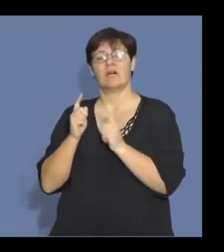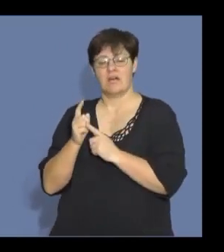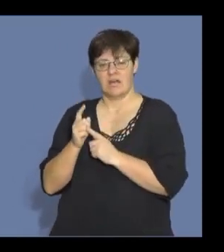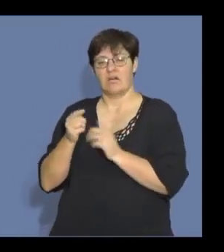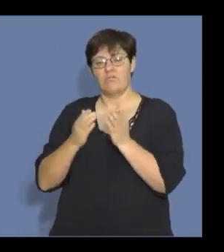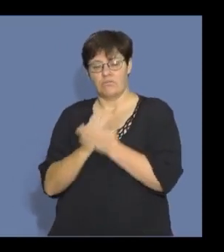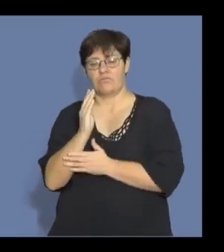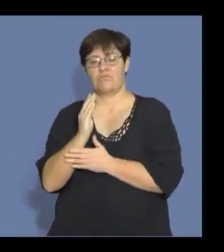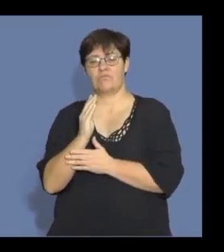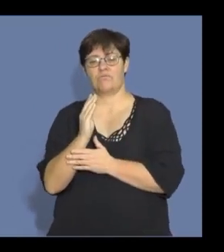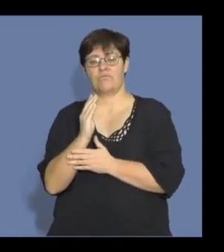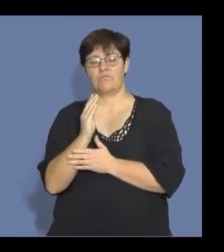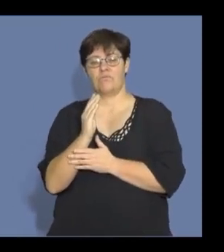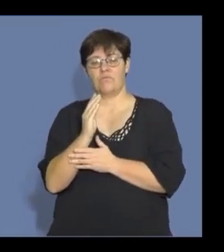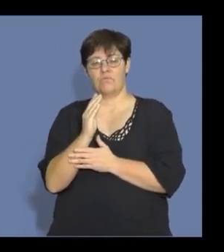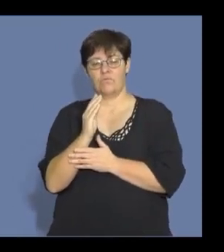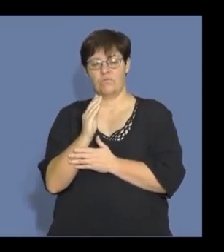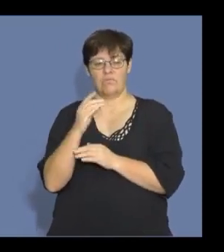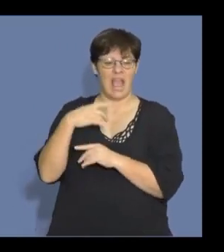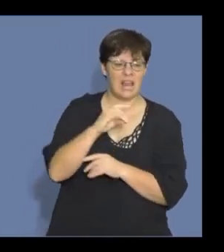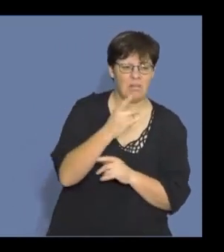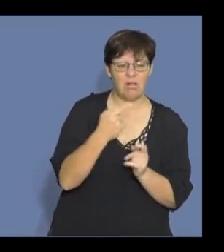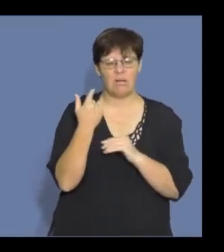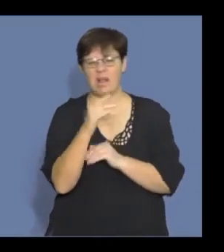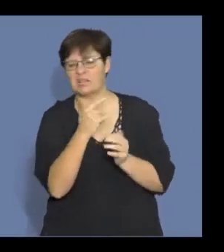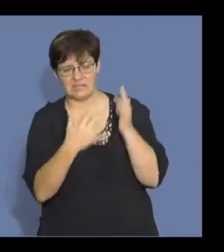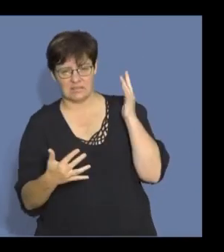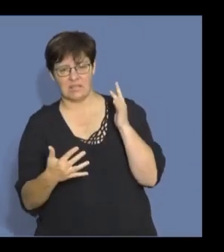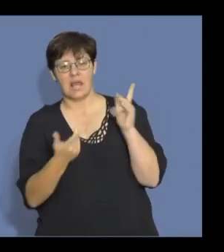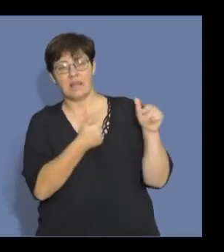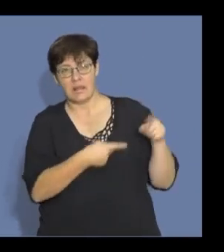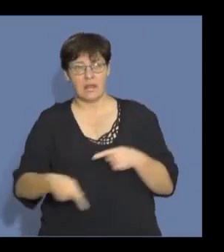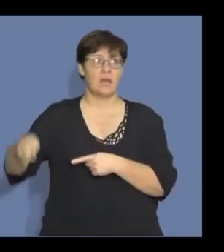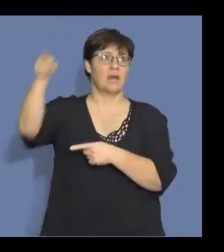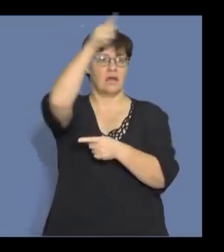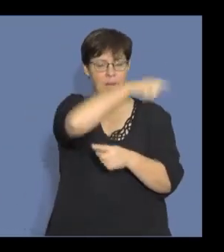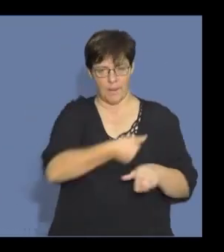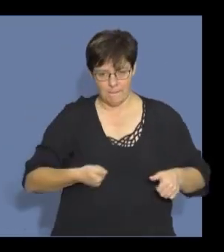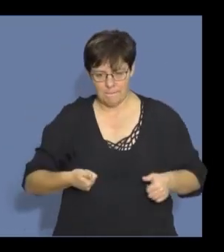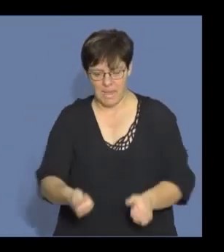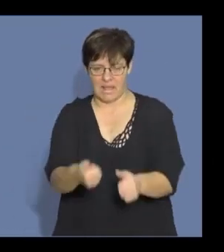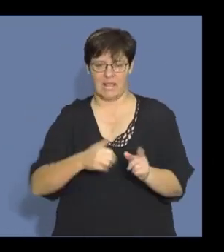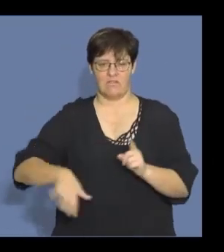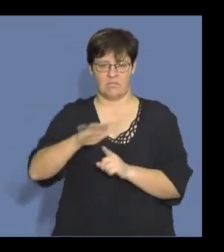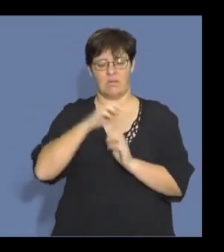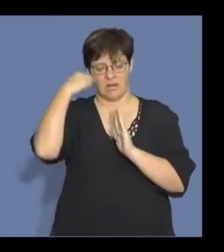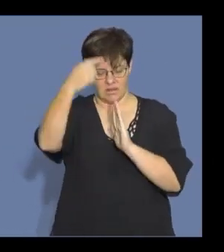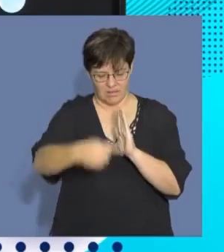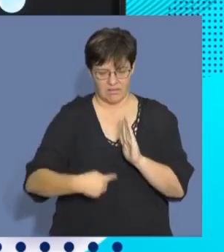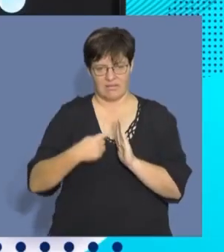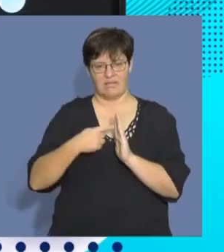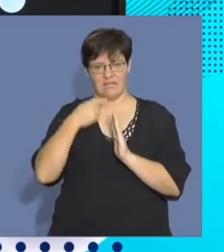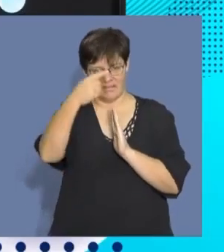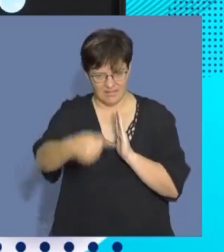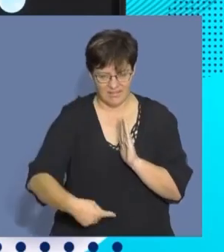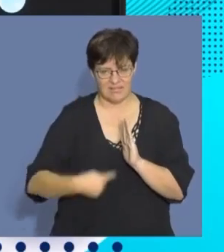more organism and back to the environment. The concept of a cycle refers to a continuous flow of